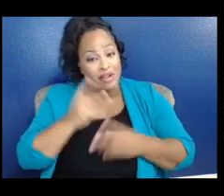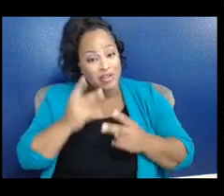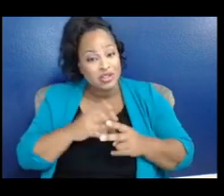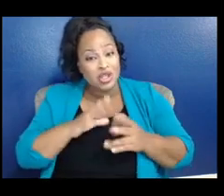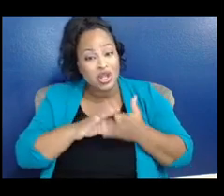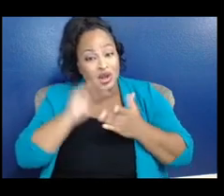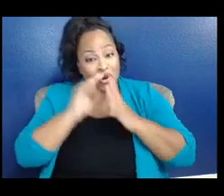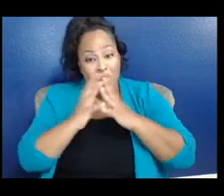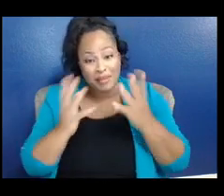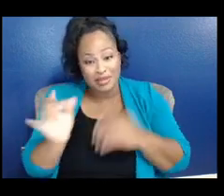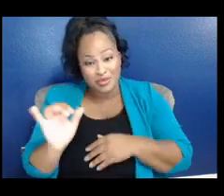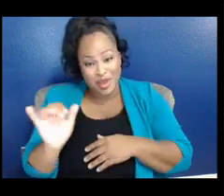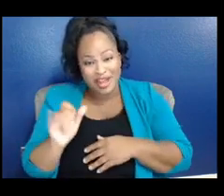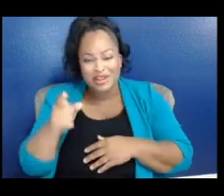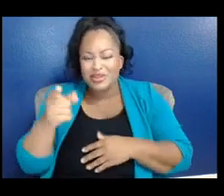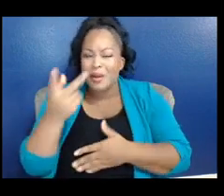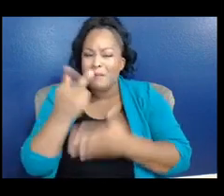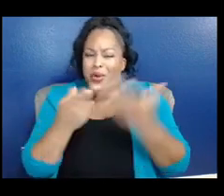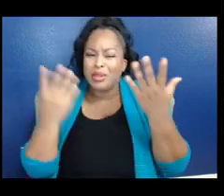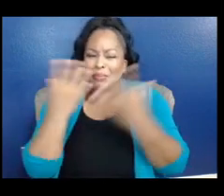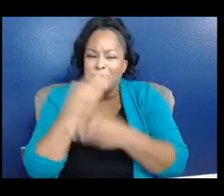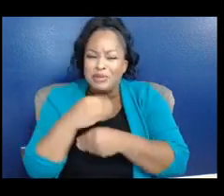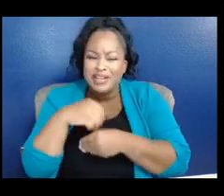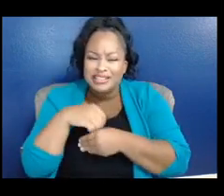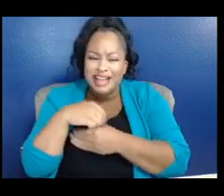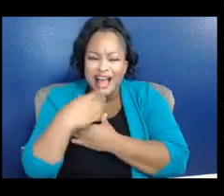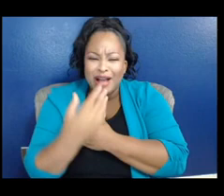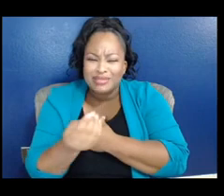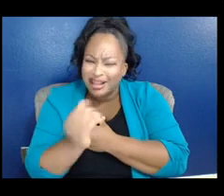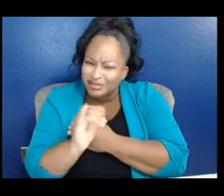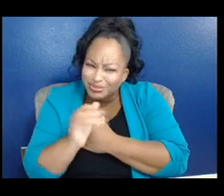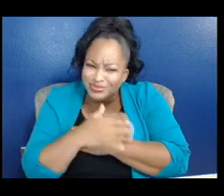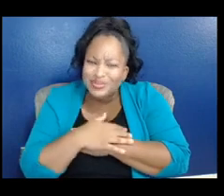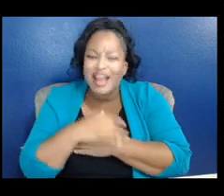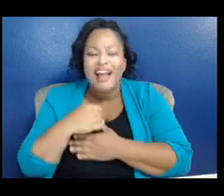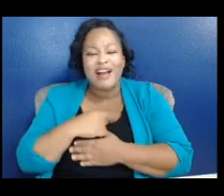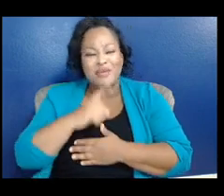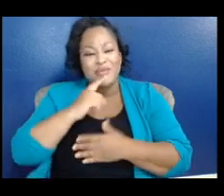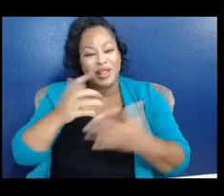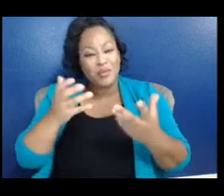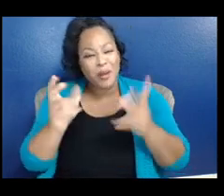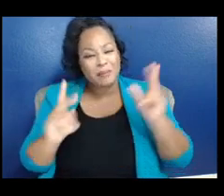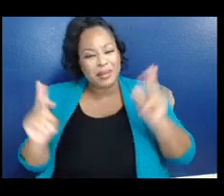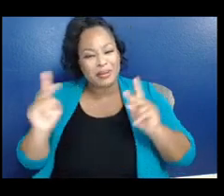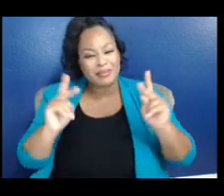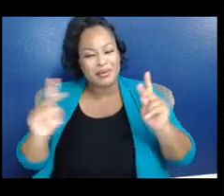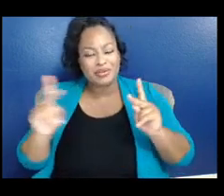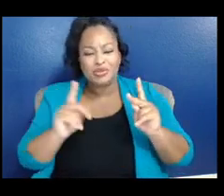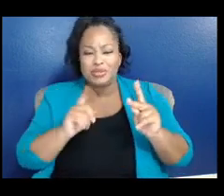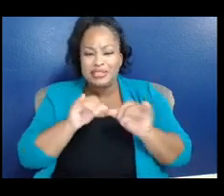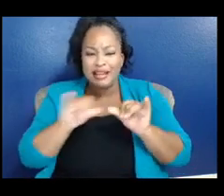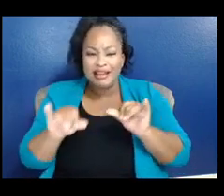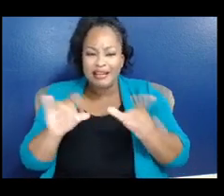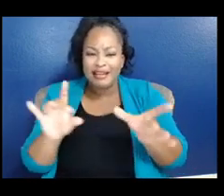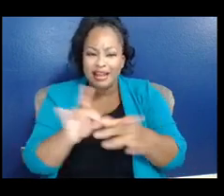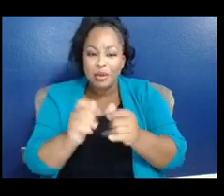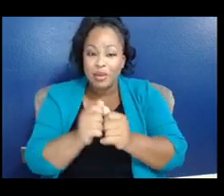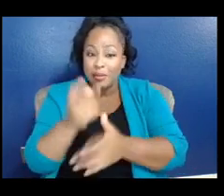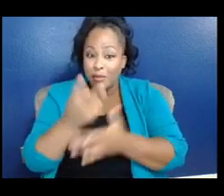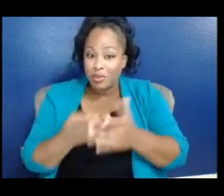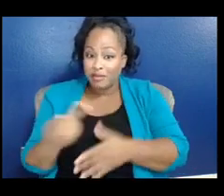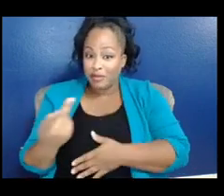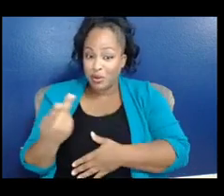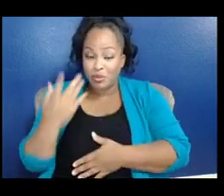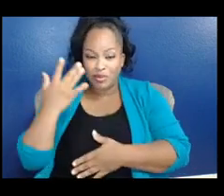as well. You are both beautiful inside and out. And I really want people to stay connected with the both of you to learn